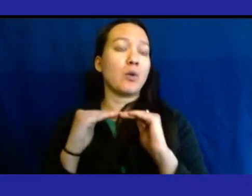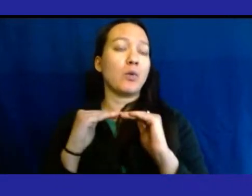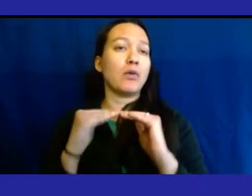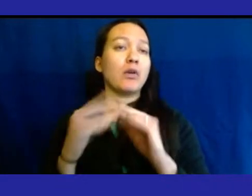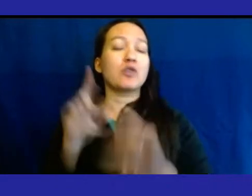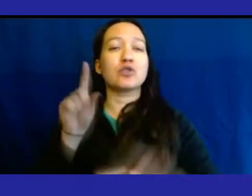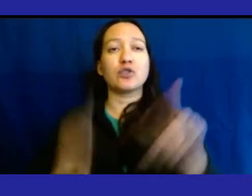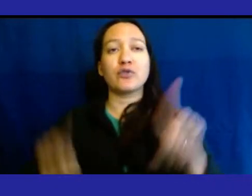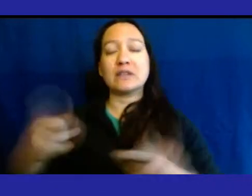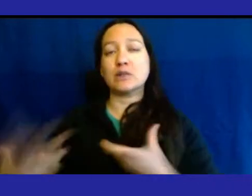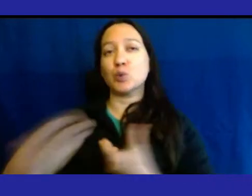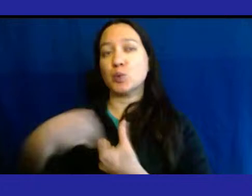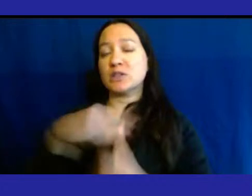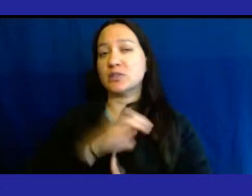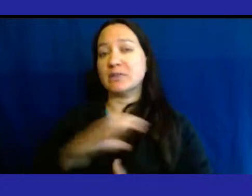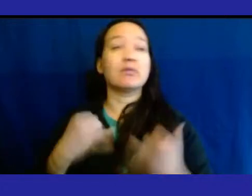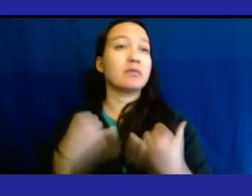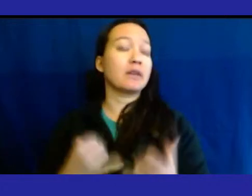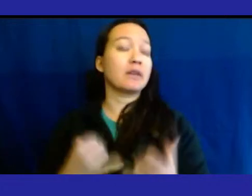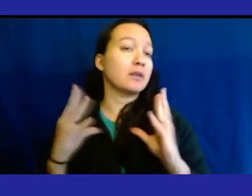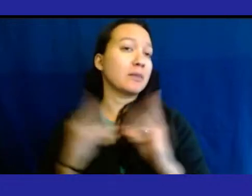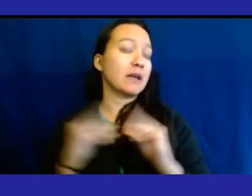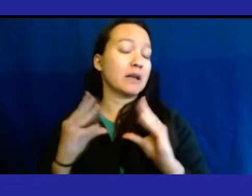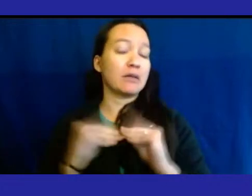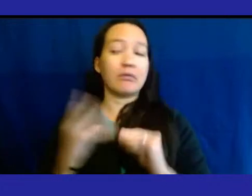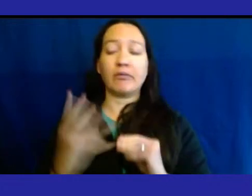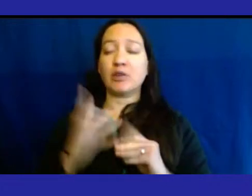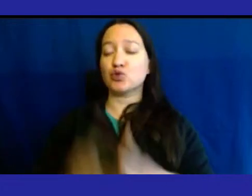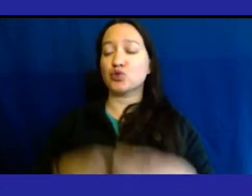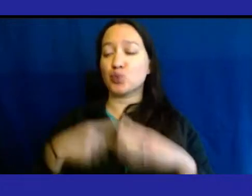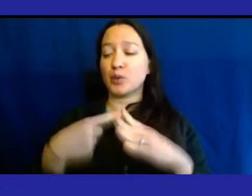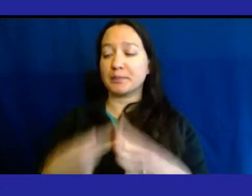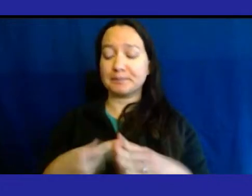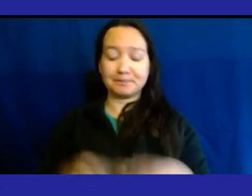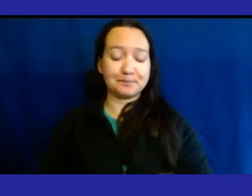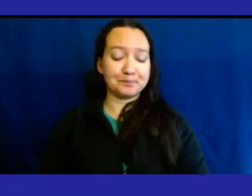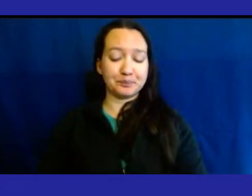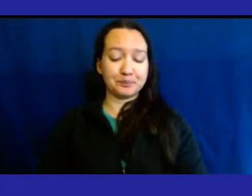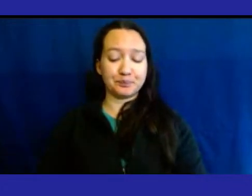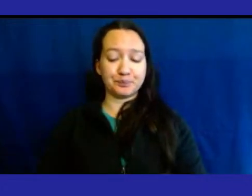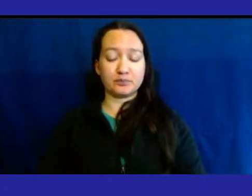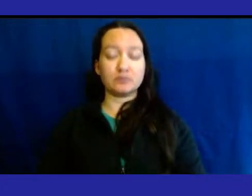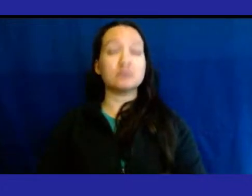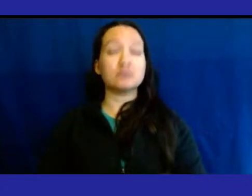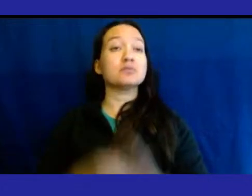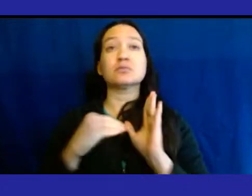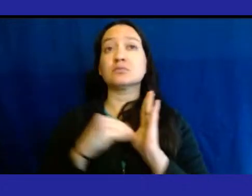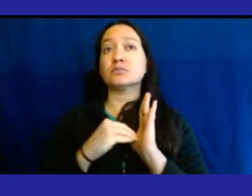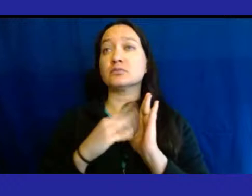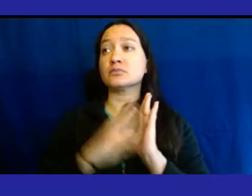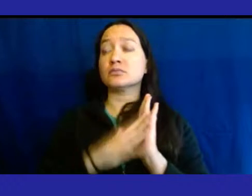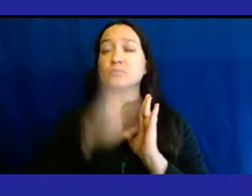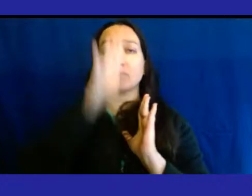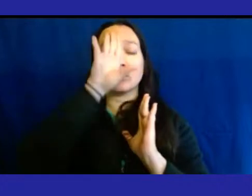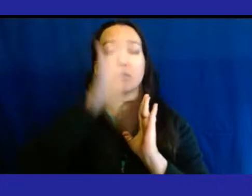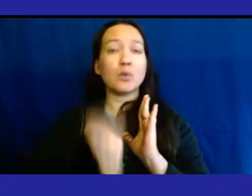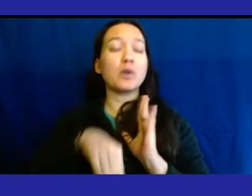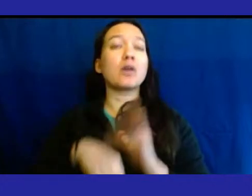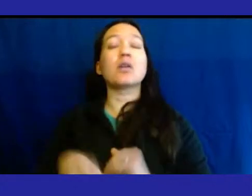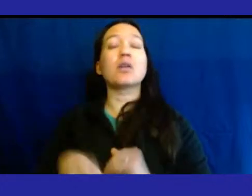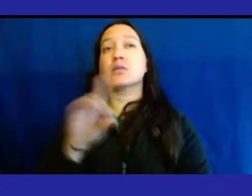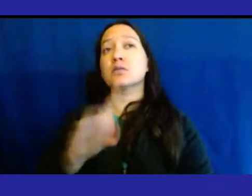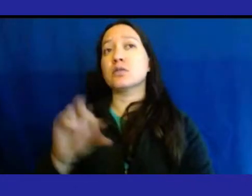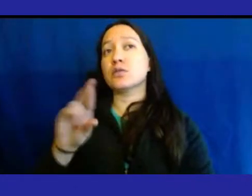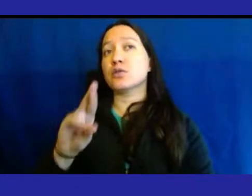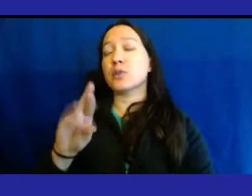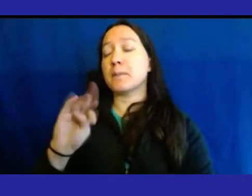Committee. Today's meeting is officially called to order. For the record, please note that Dr. Michelle